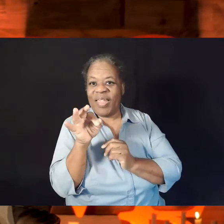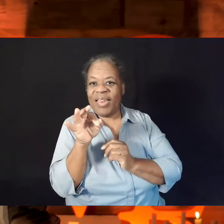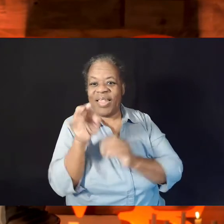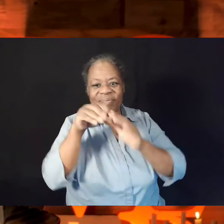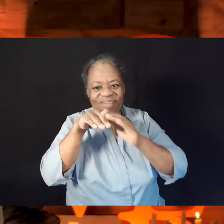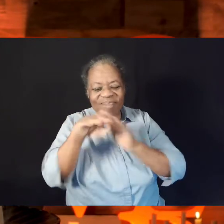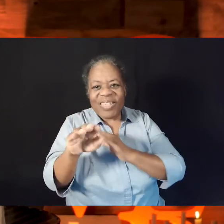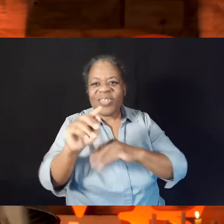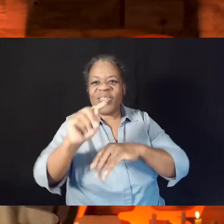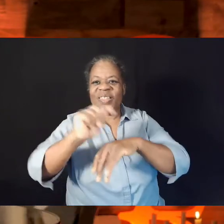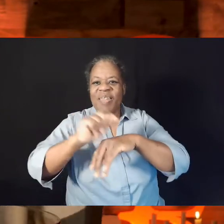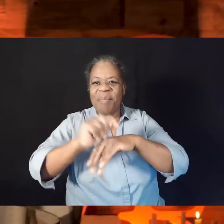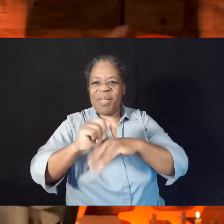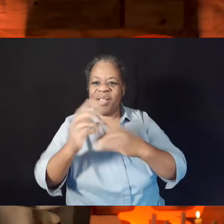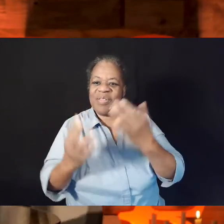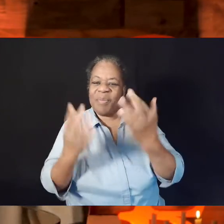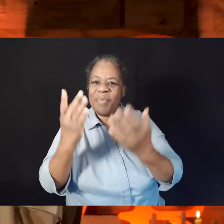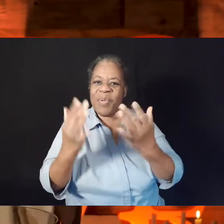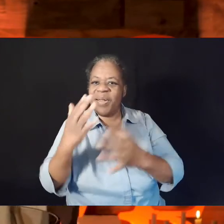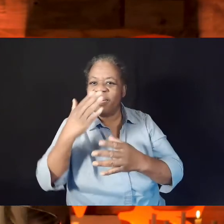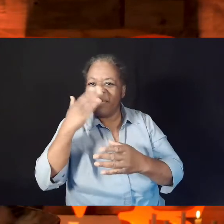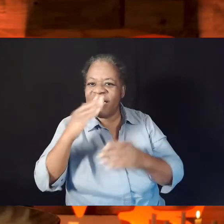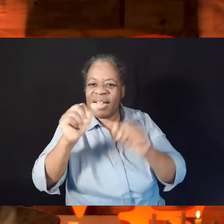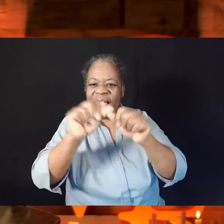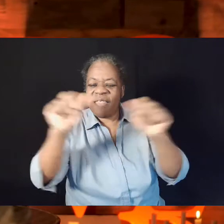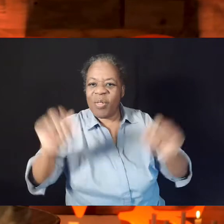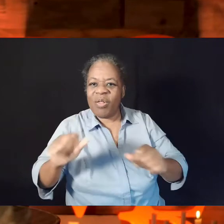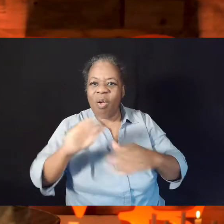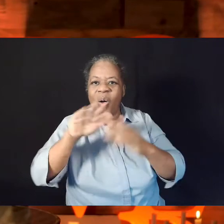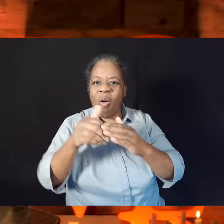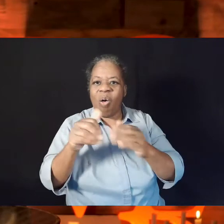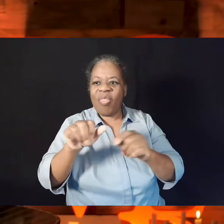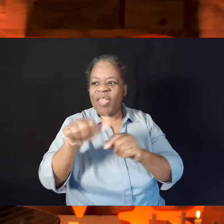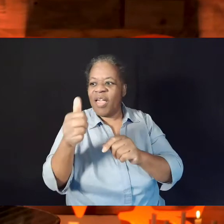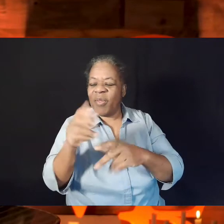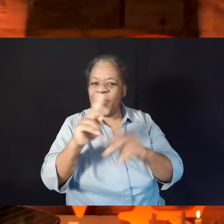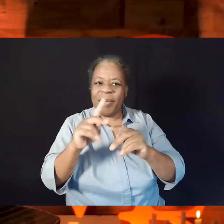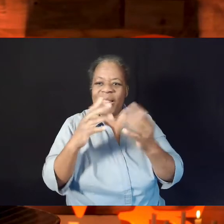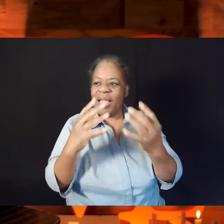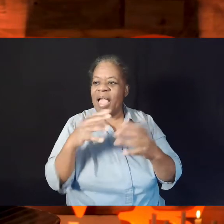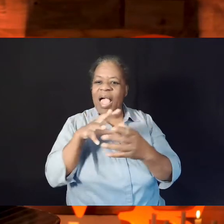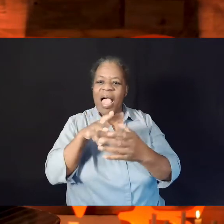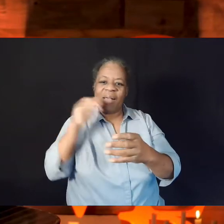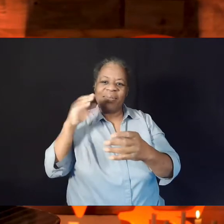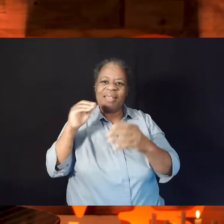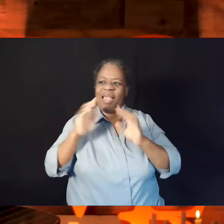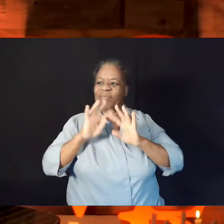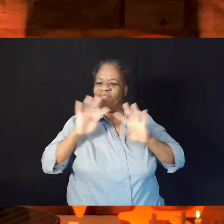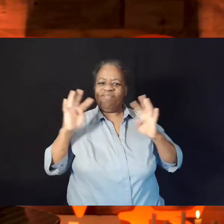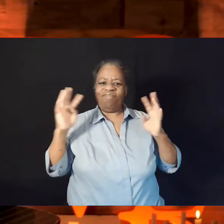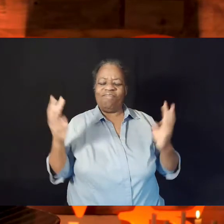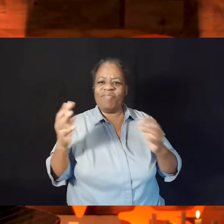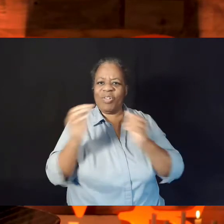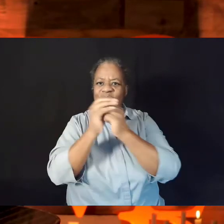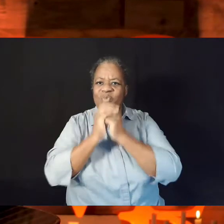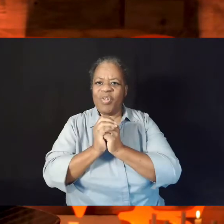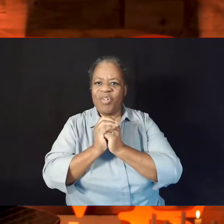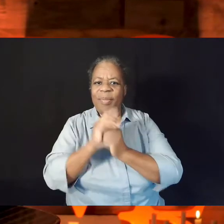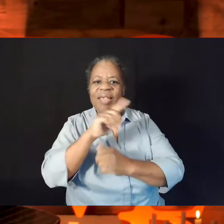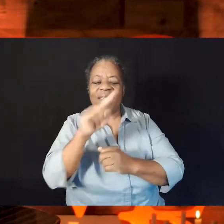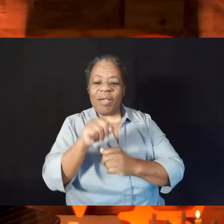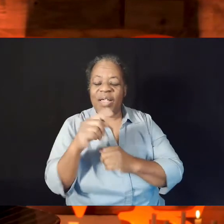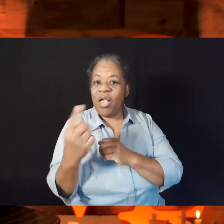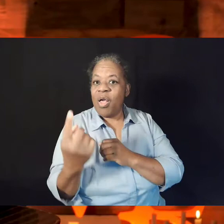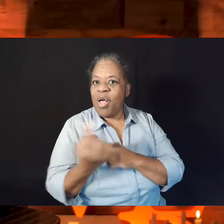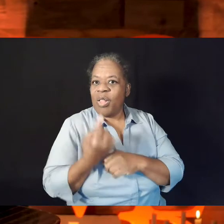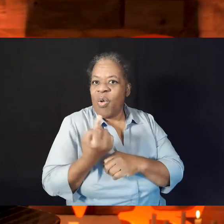incense at the altar, everyone else stayed outside to worship. Zechariah was alone. No one could see what he was